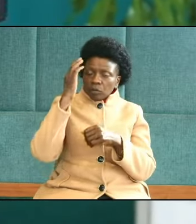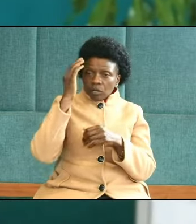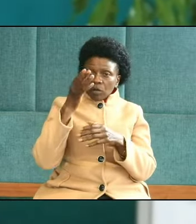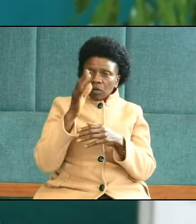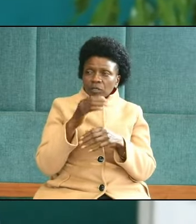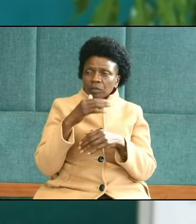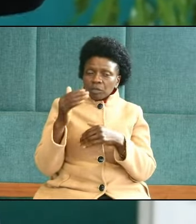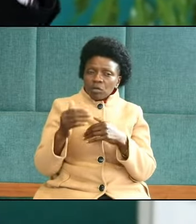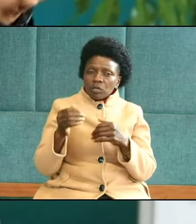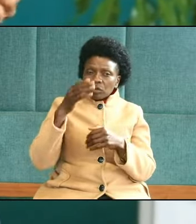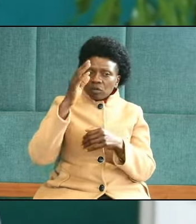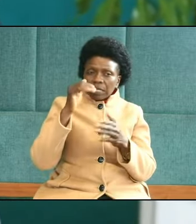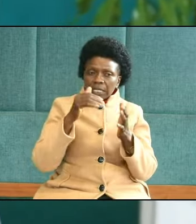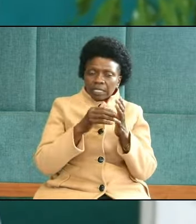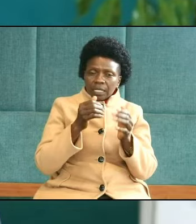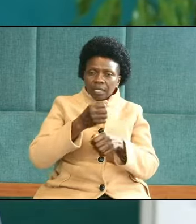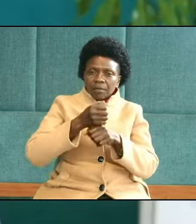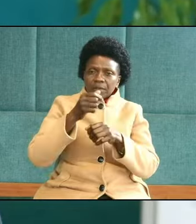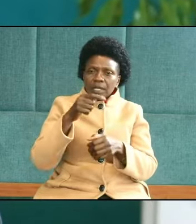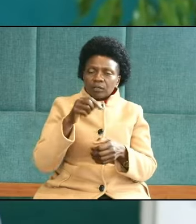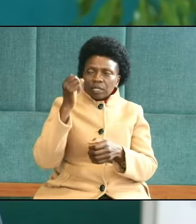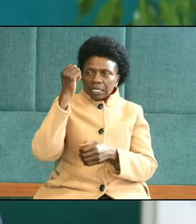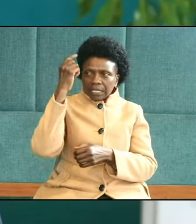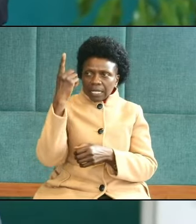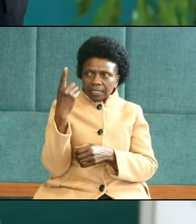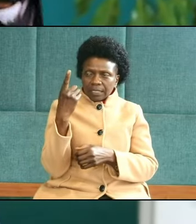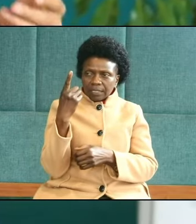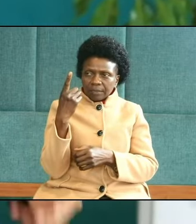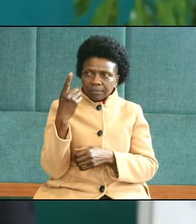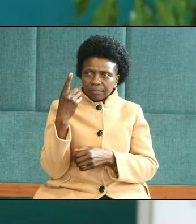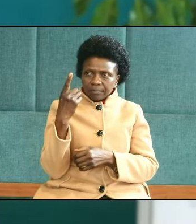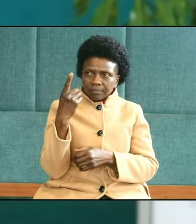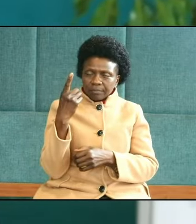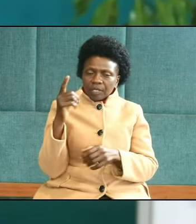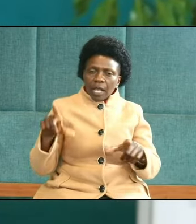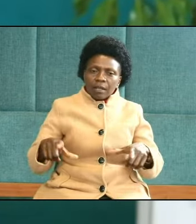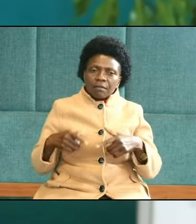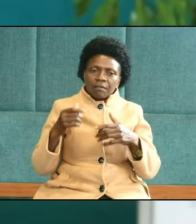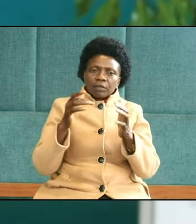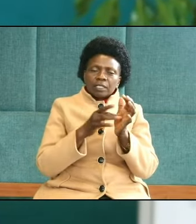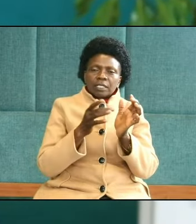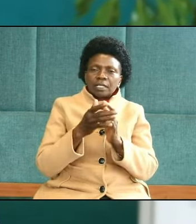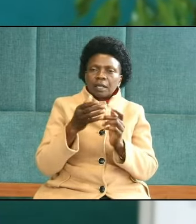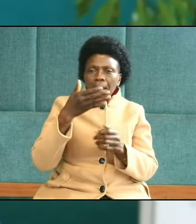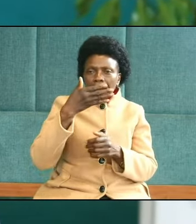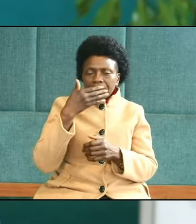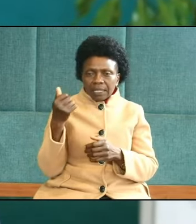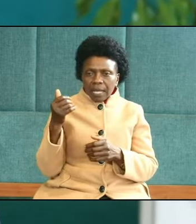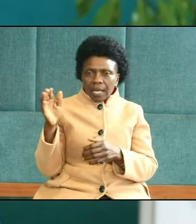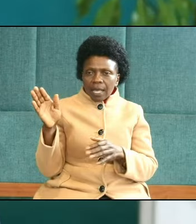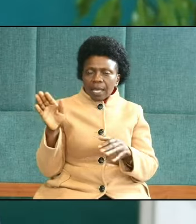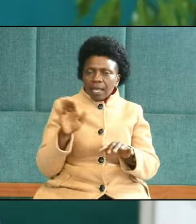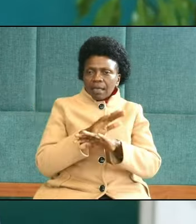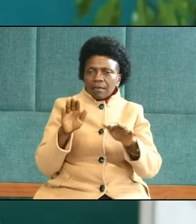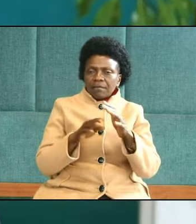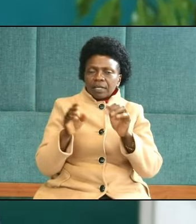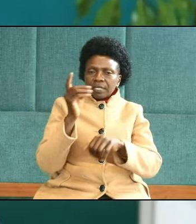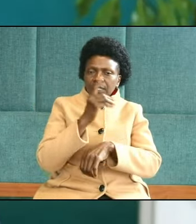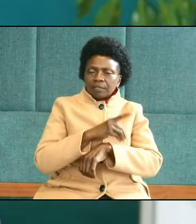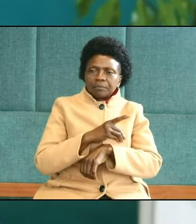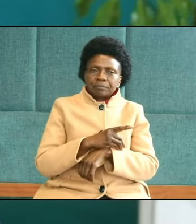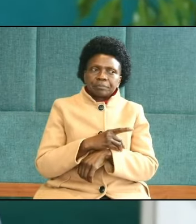is rich and helps us to understand how to live for Jesus better every day. Now, this